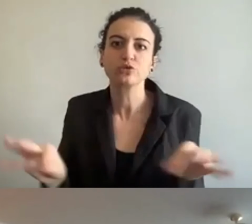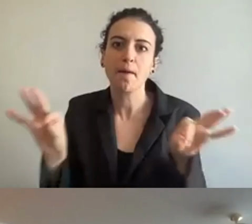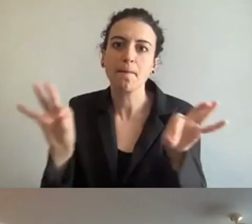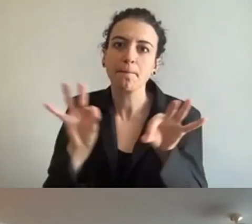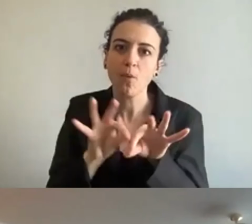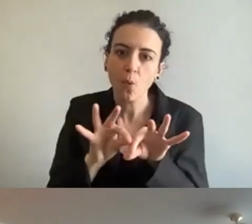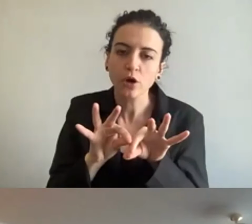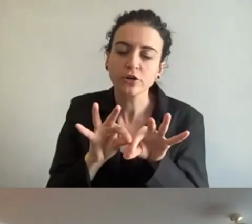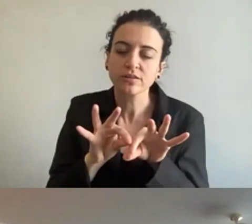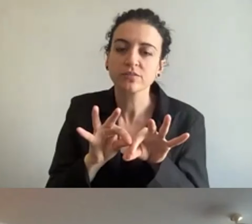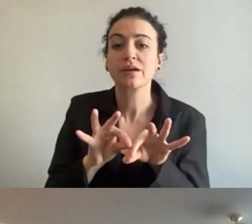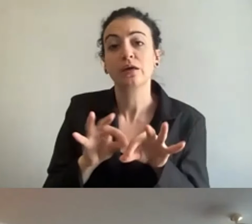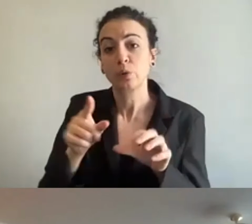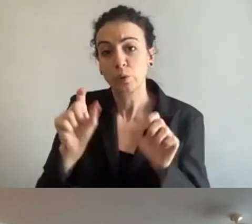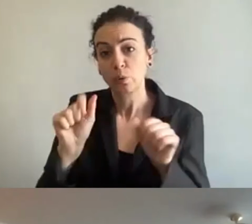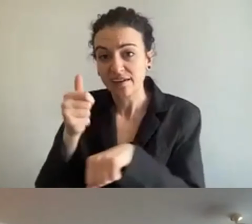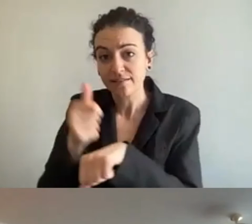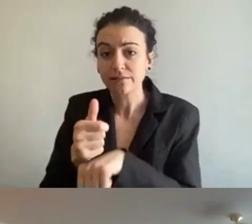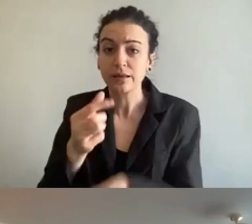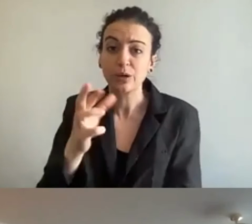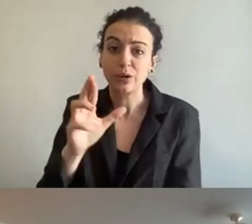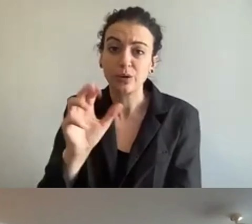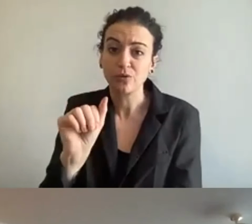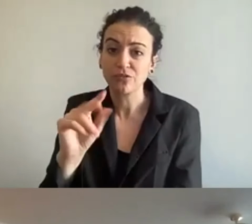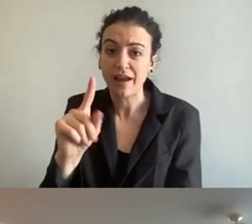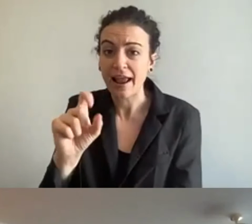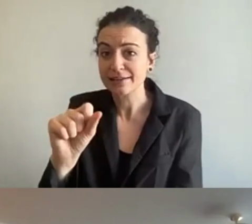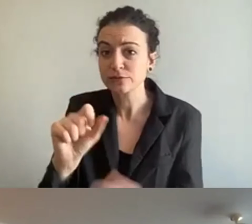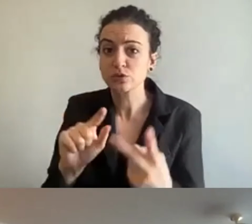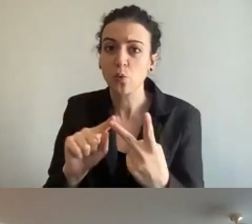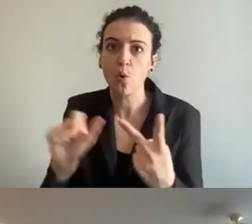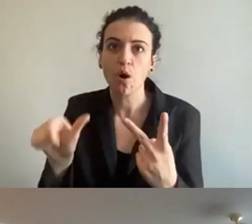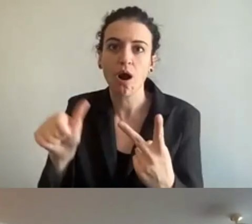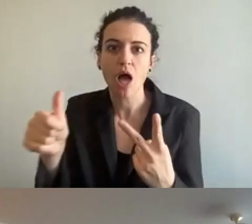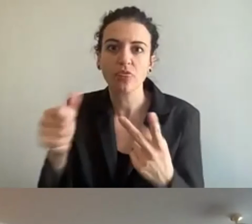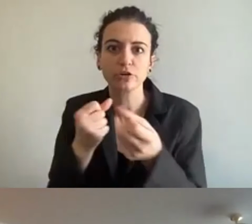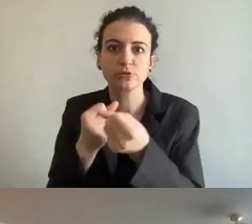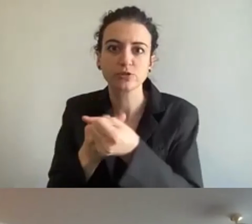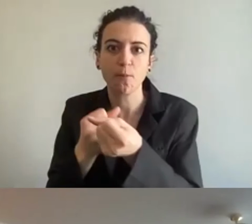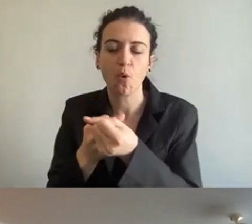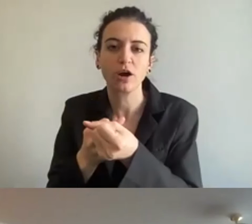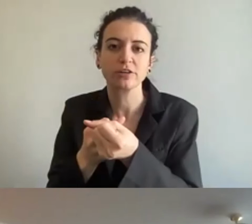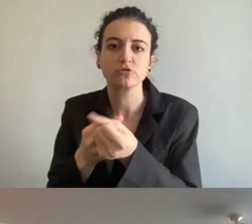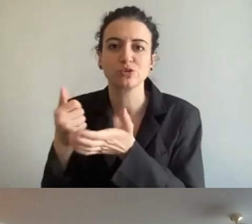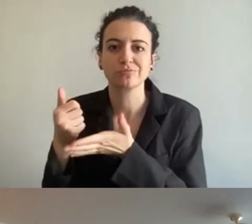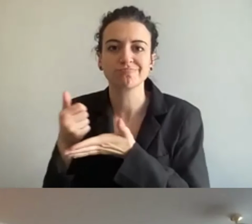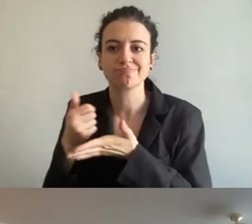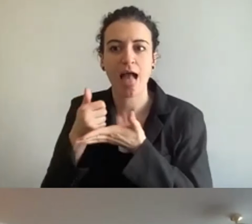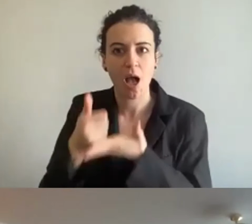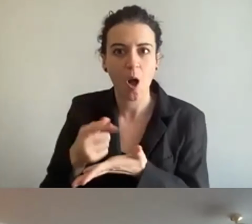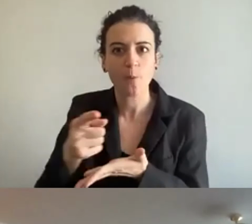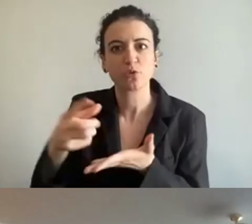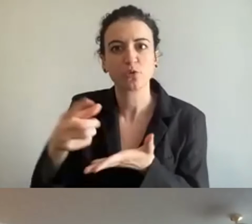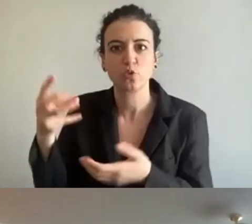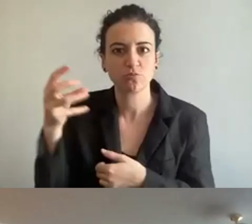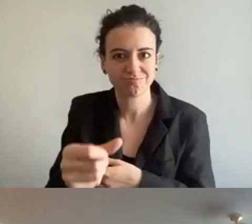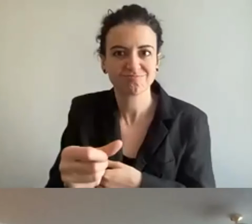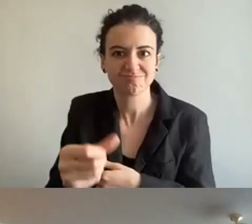cover a part. Right. And so you have a circle of support around you that might be able to get you to where you want to